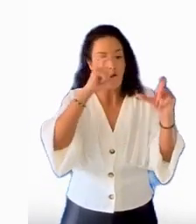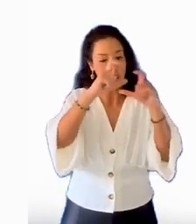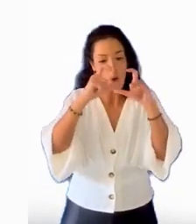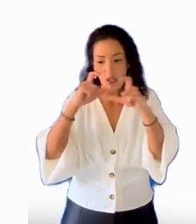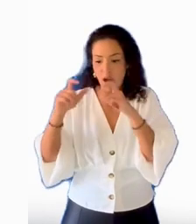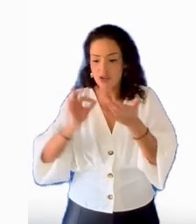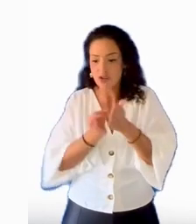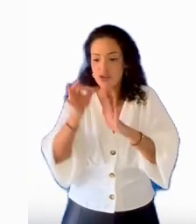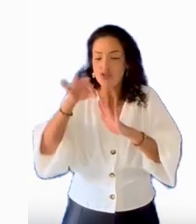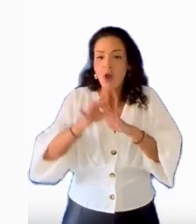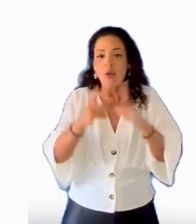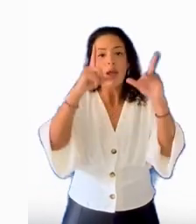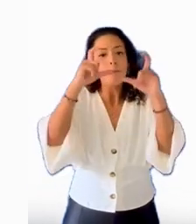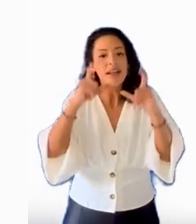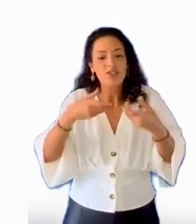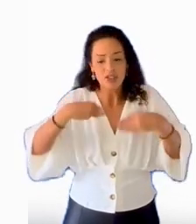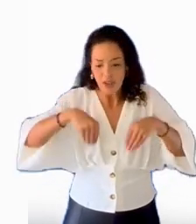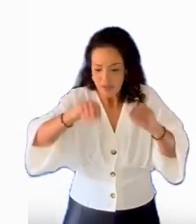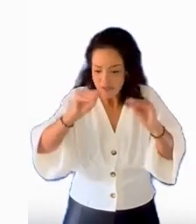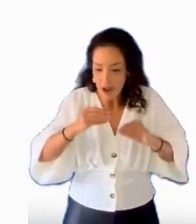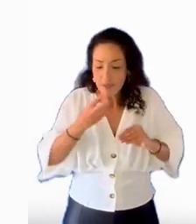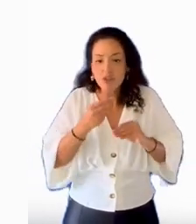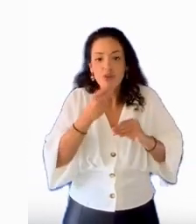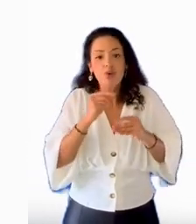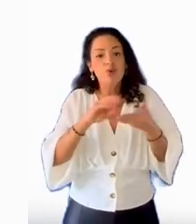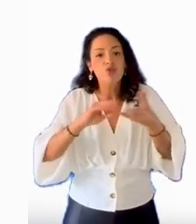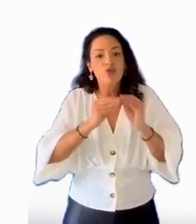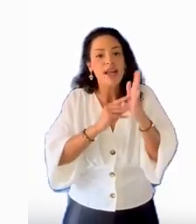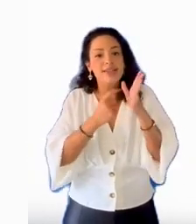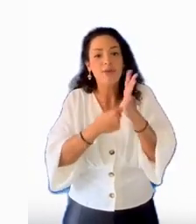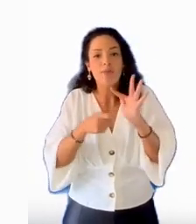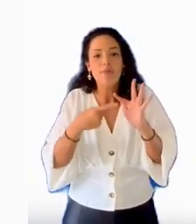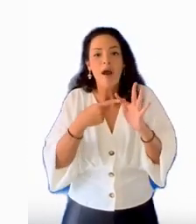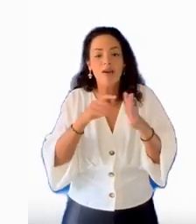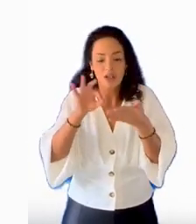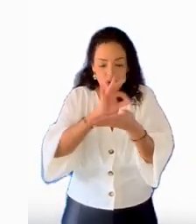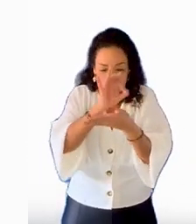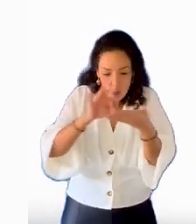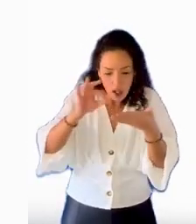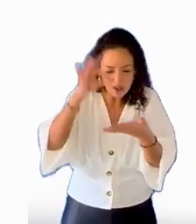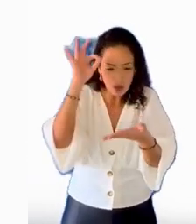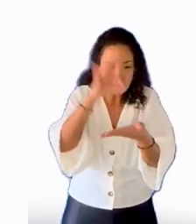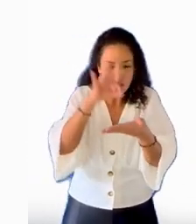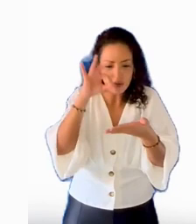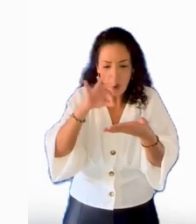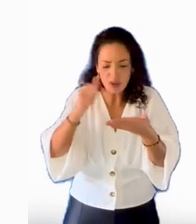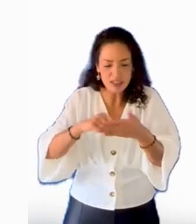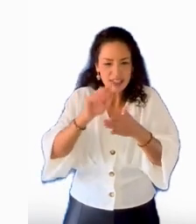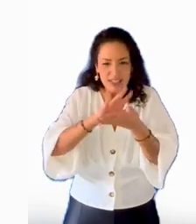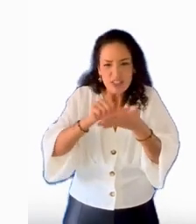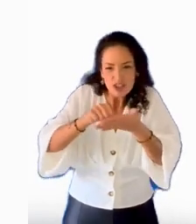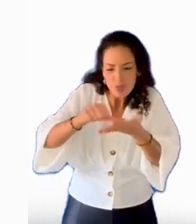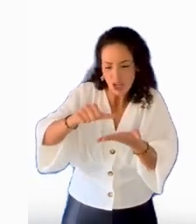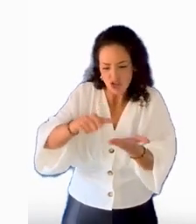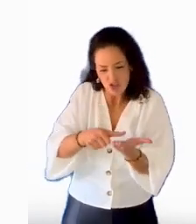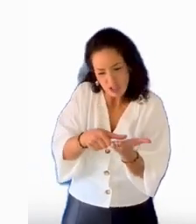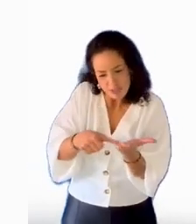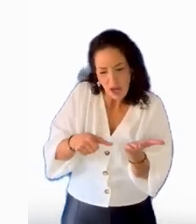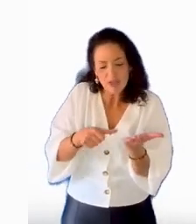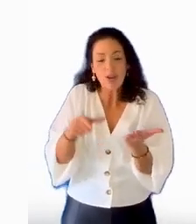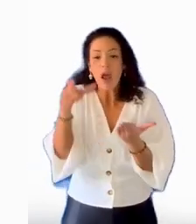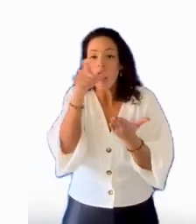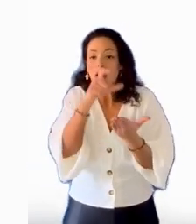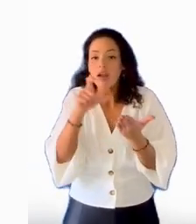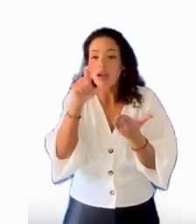using pictures, magazines, and textiles, mark making, using swirls, dots, dashes, smudging, using